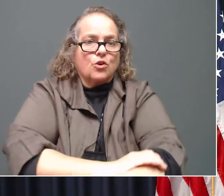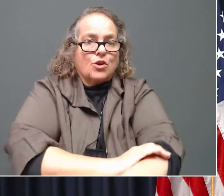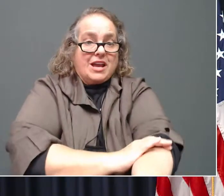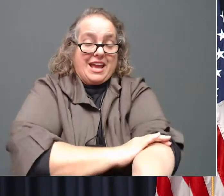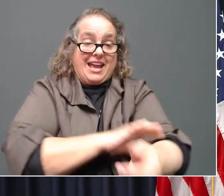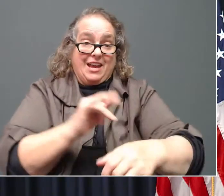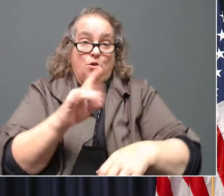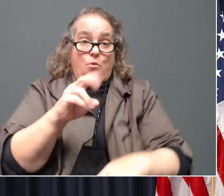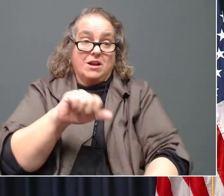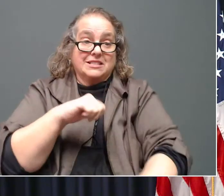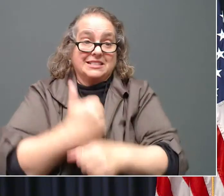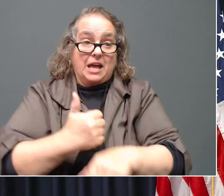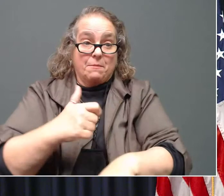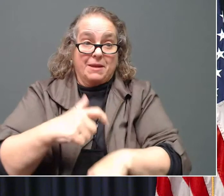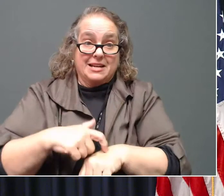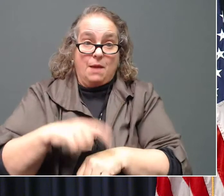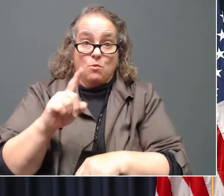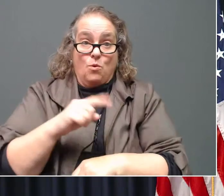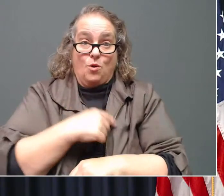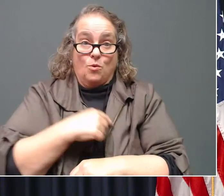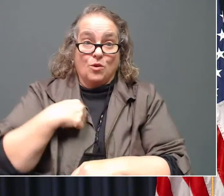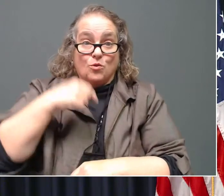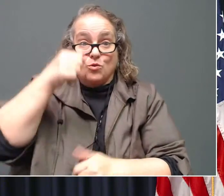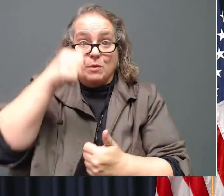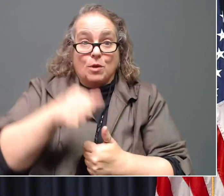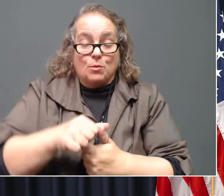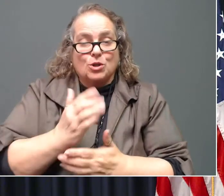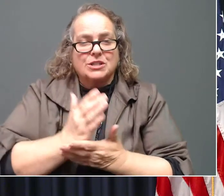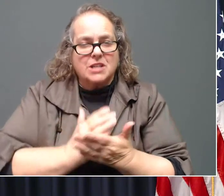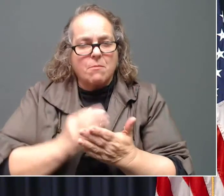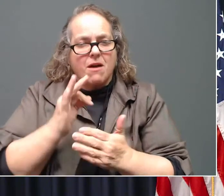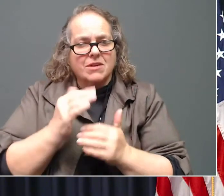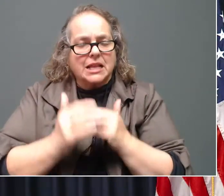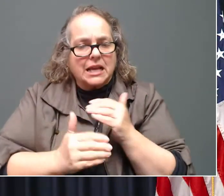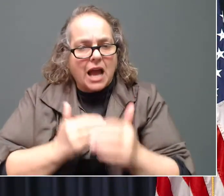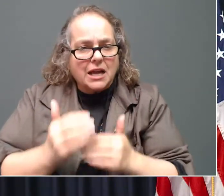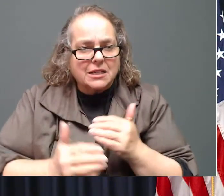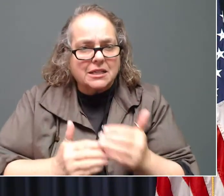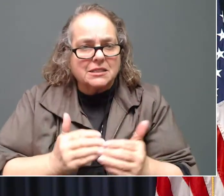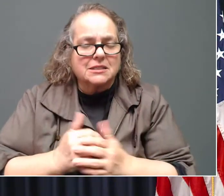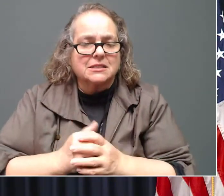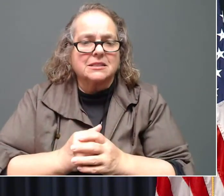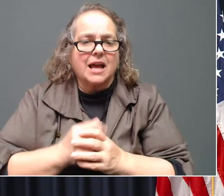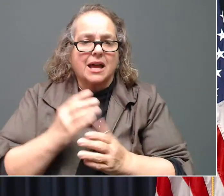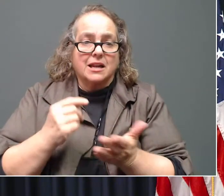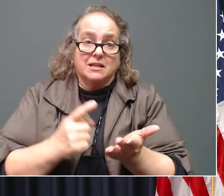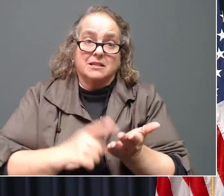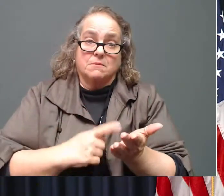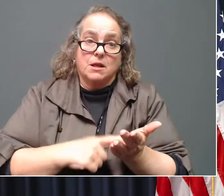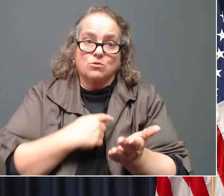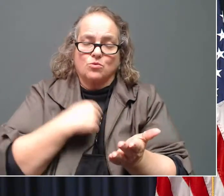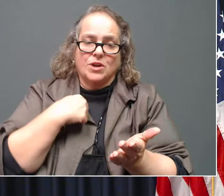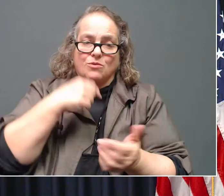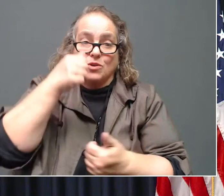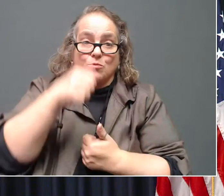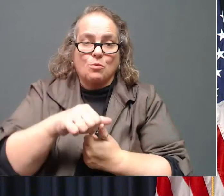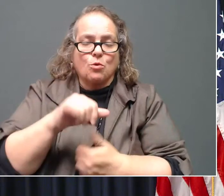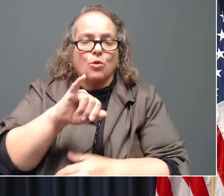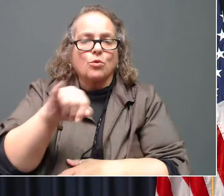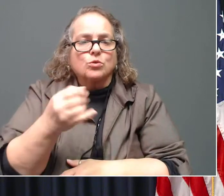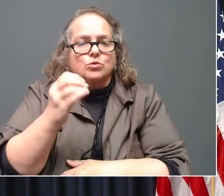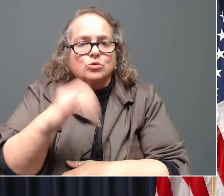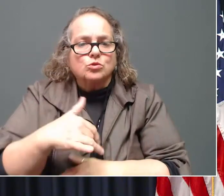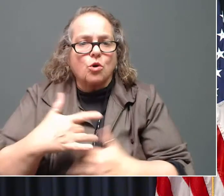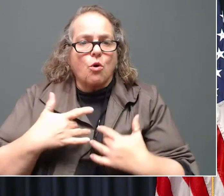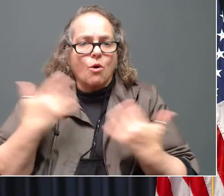of the kindest, and sometimes we remember the joy in helping each other at that